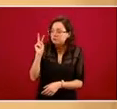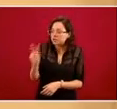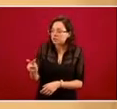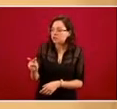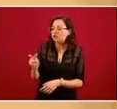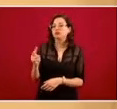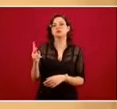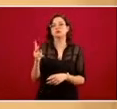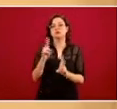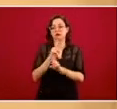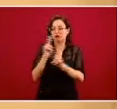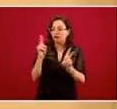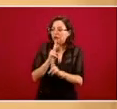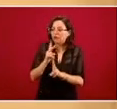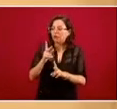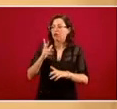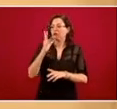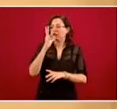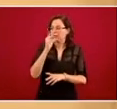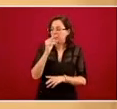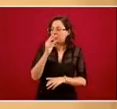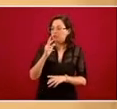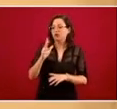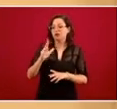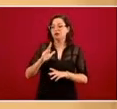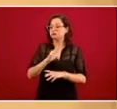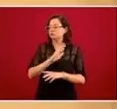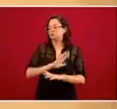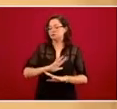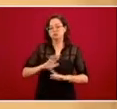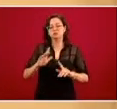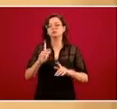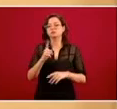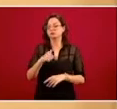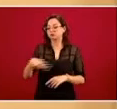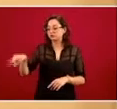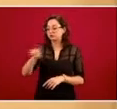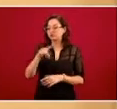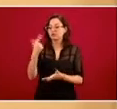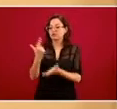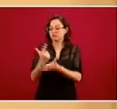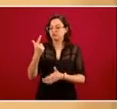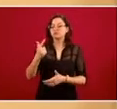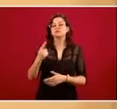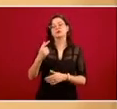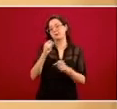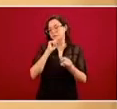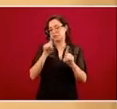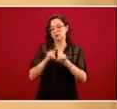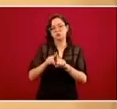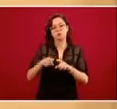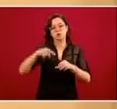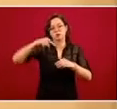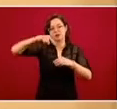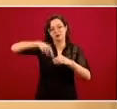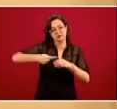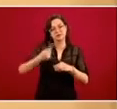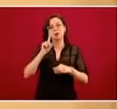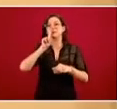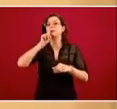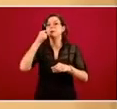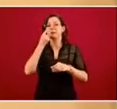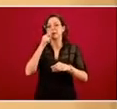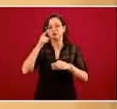if patients exhibit these symptoms, they notify the medical consultation platform, and then they are